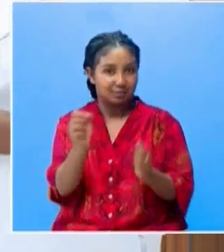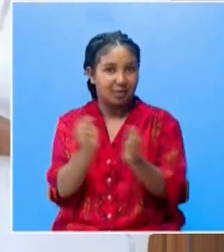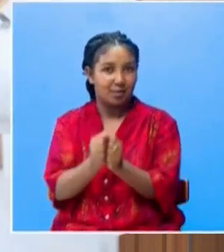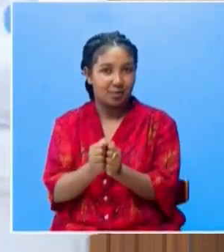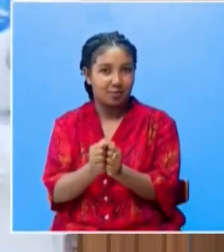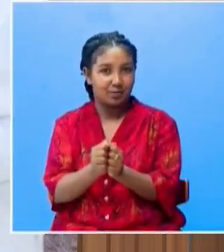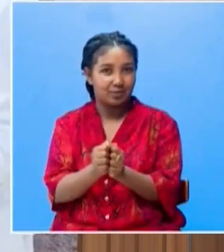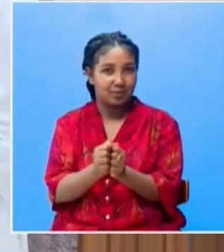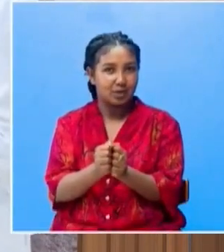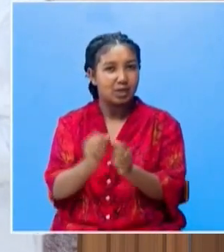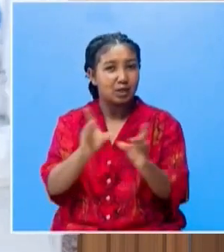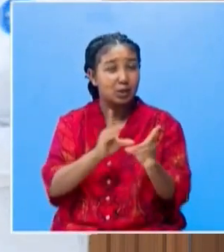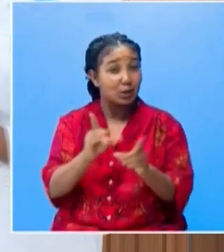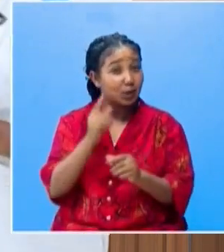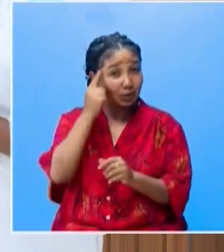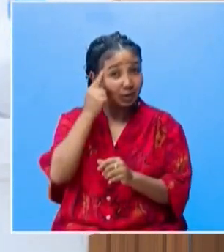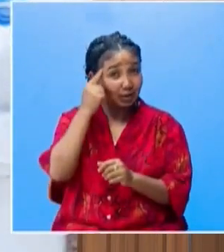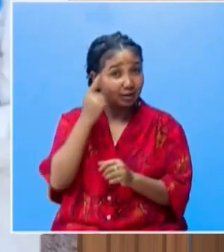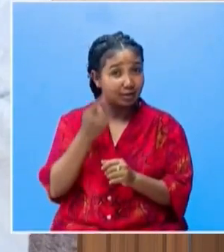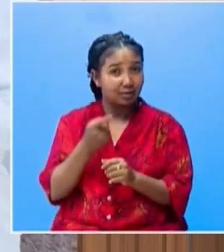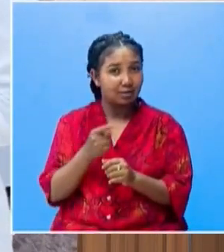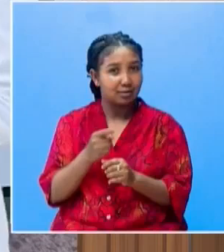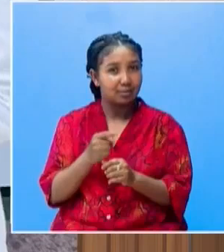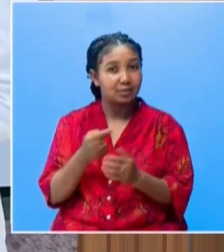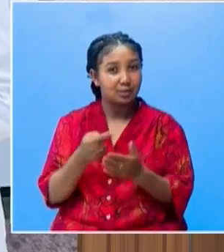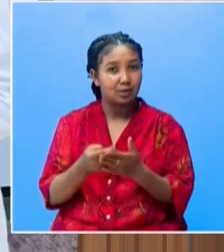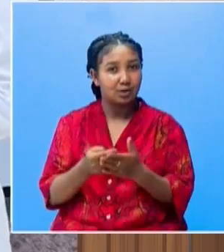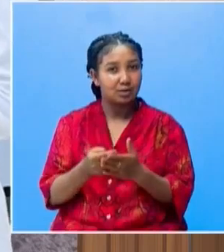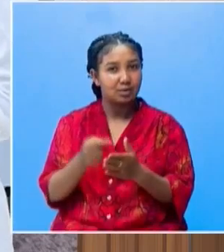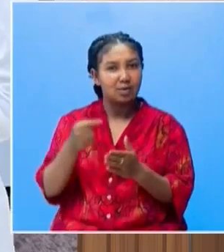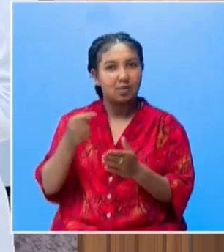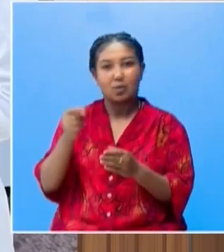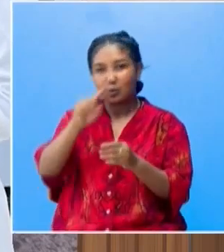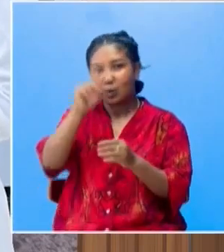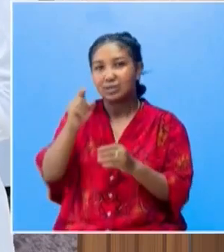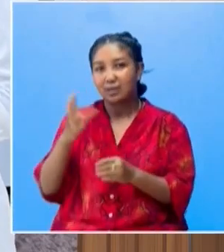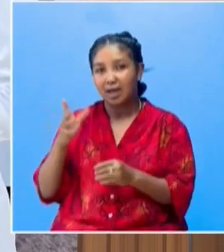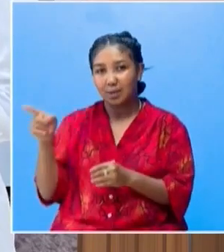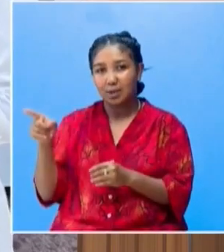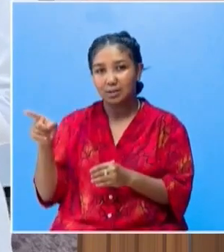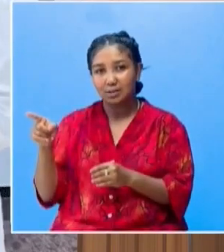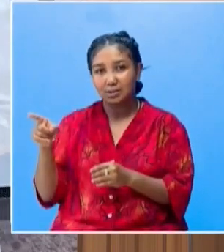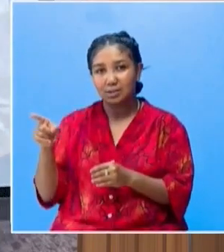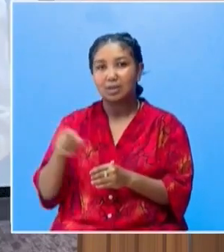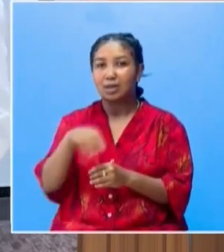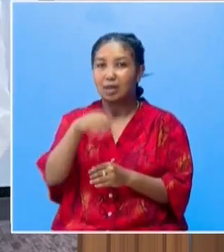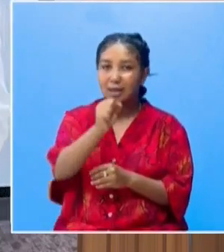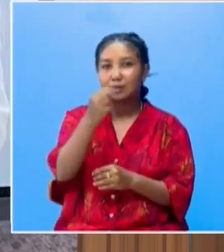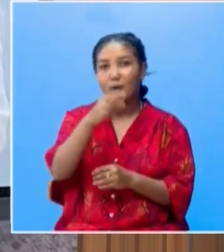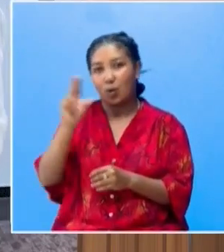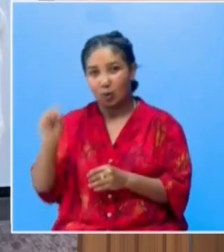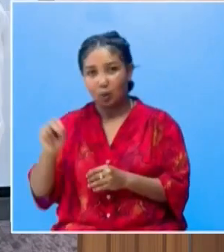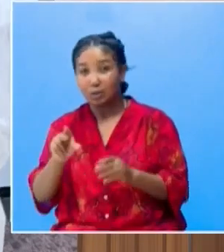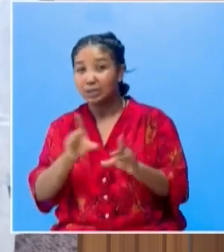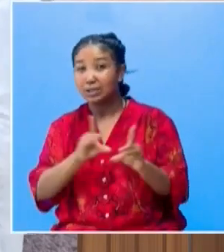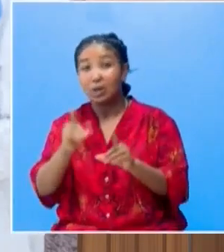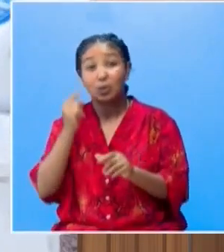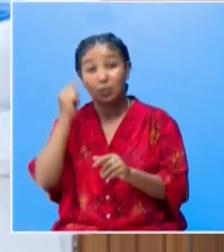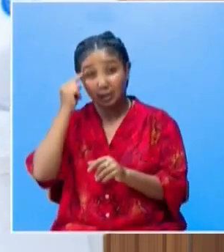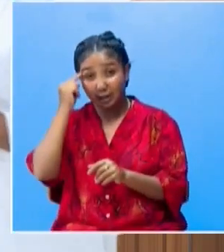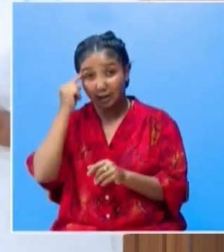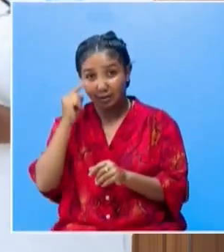right? Do you think, now this is what? What kind of question is it? Yes or no question. Do you